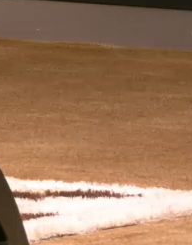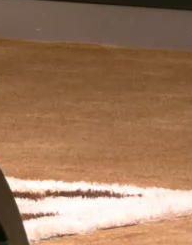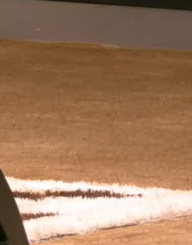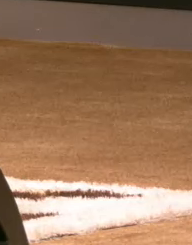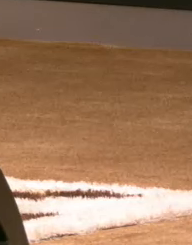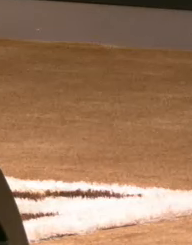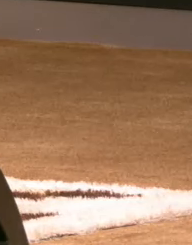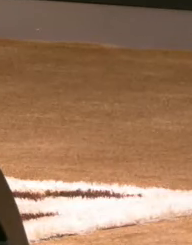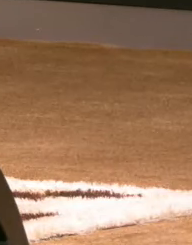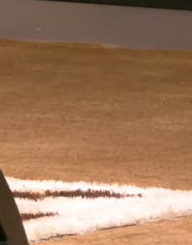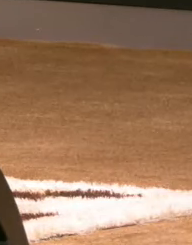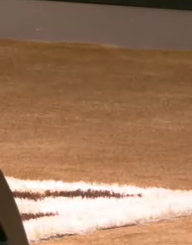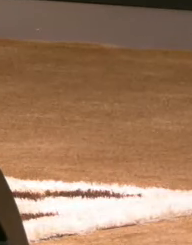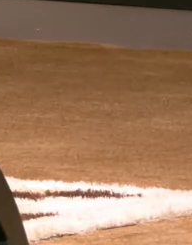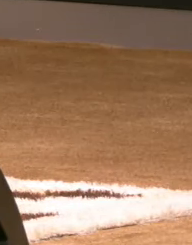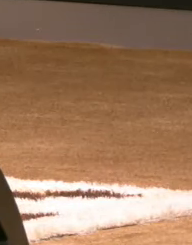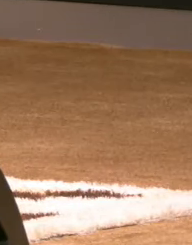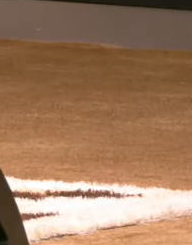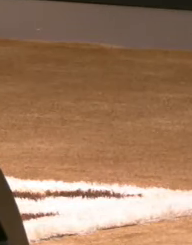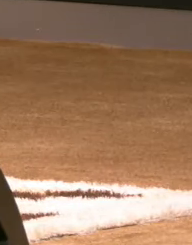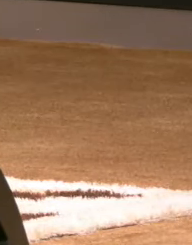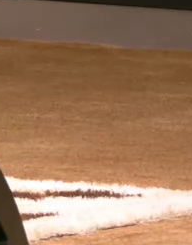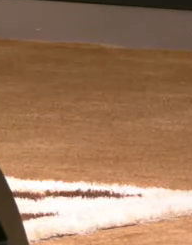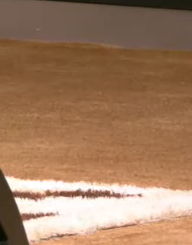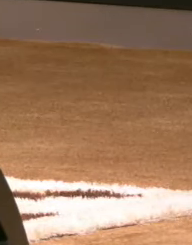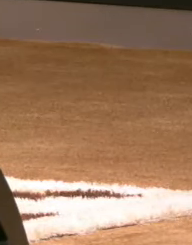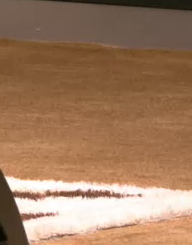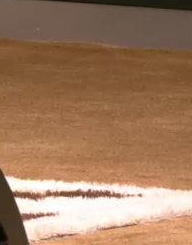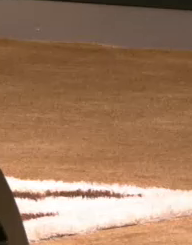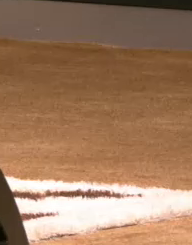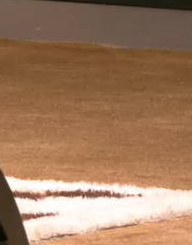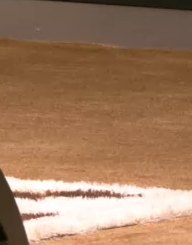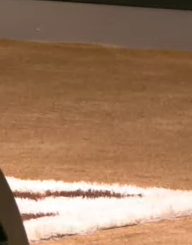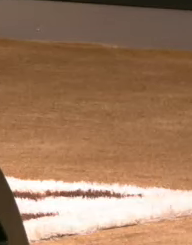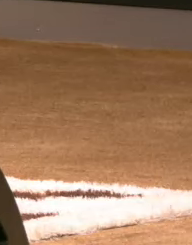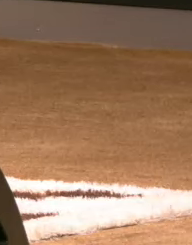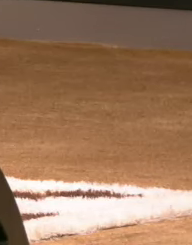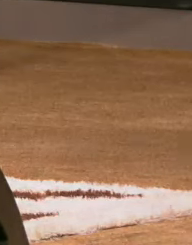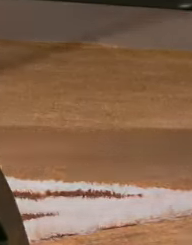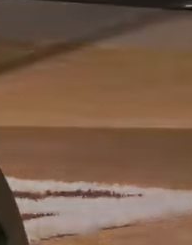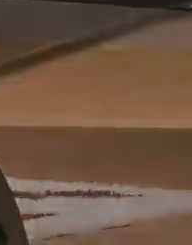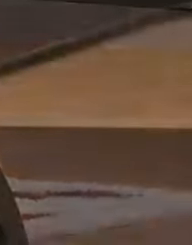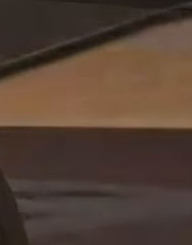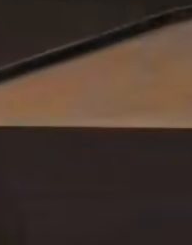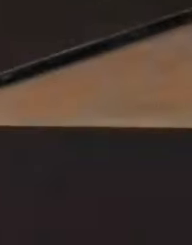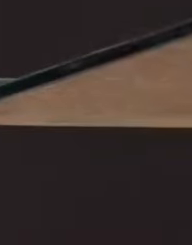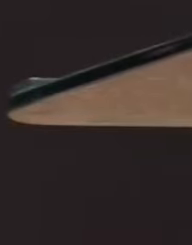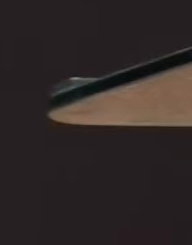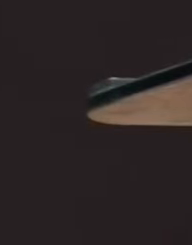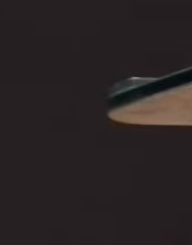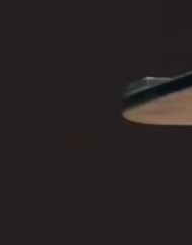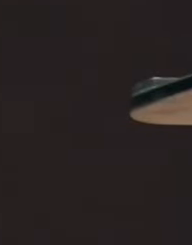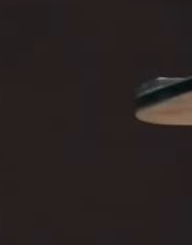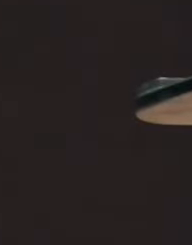faith save him?" Tonight, as we come to James chapter 2, verses 14